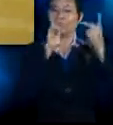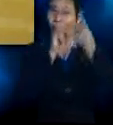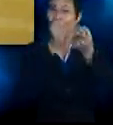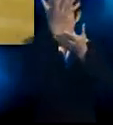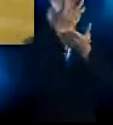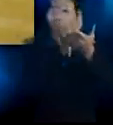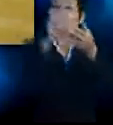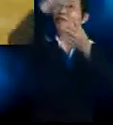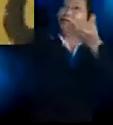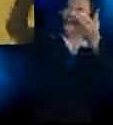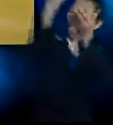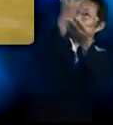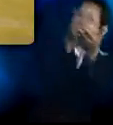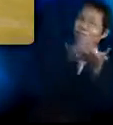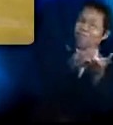sunlight.